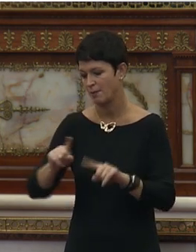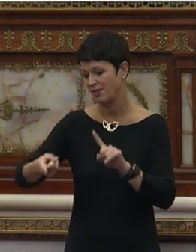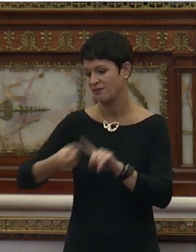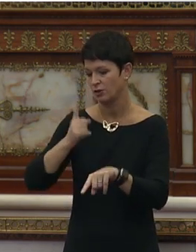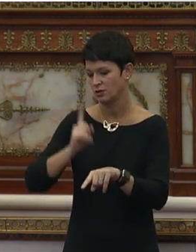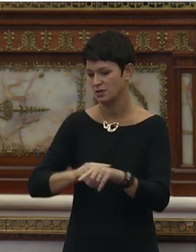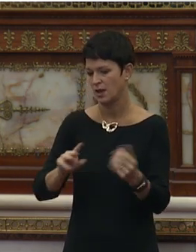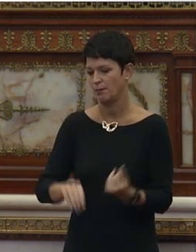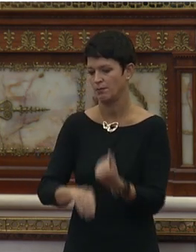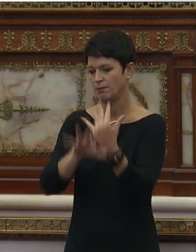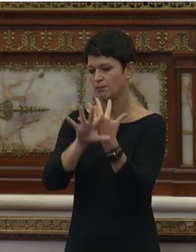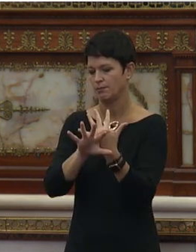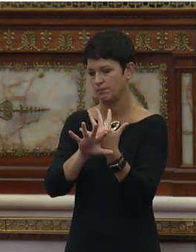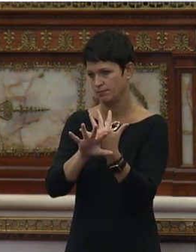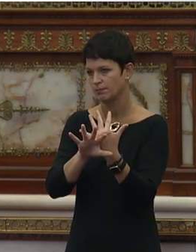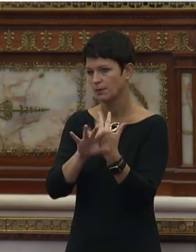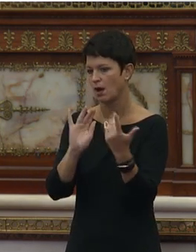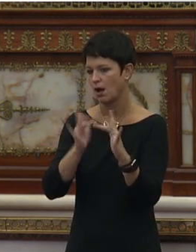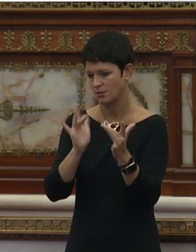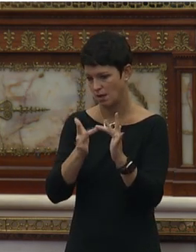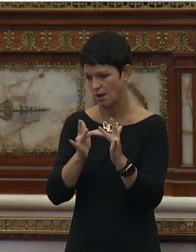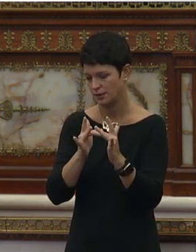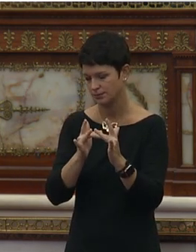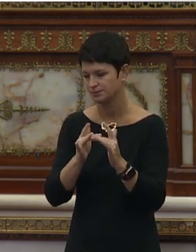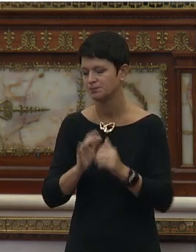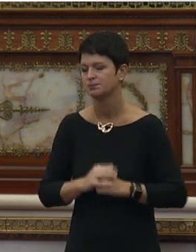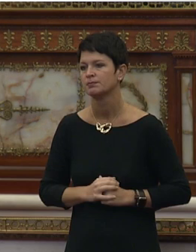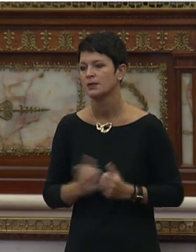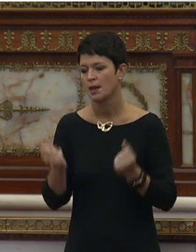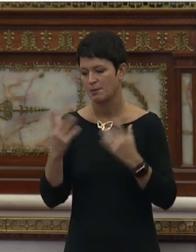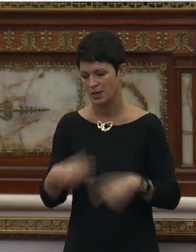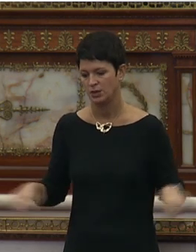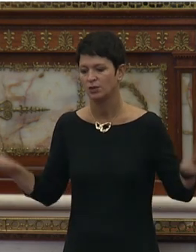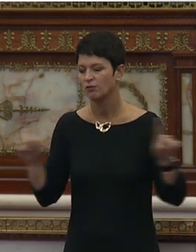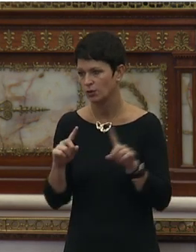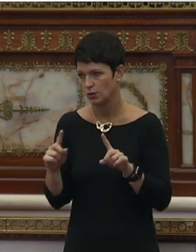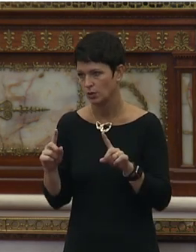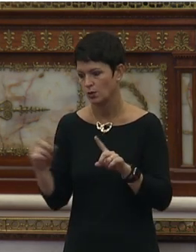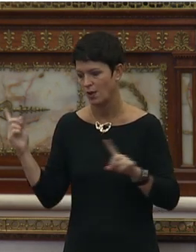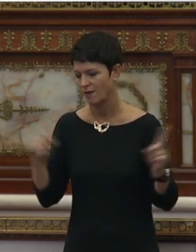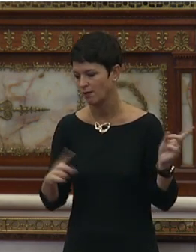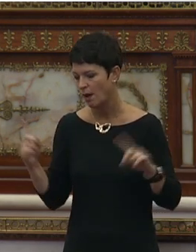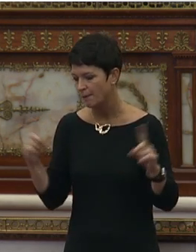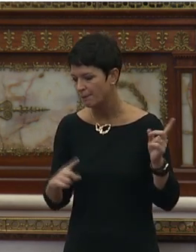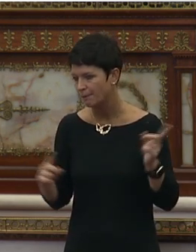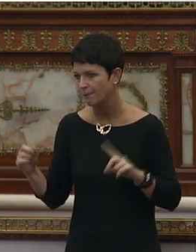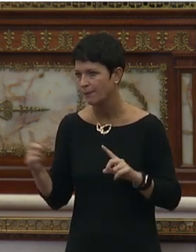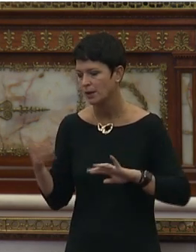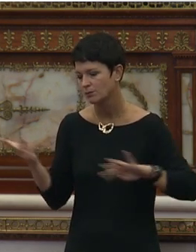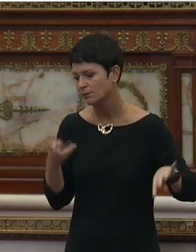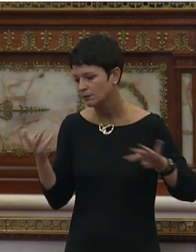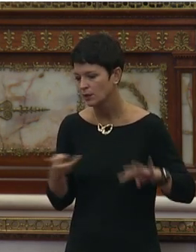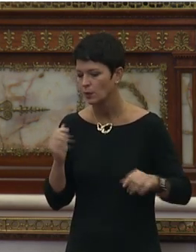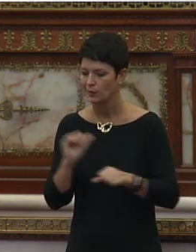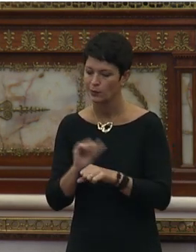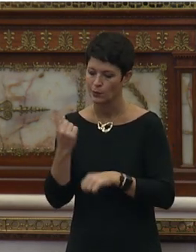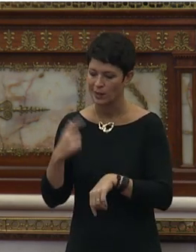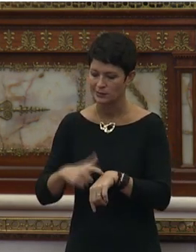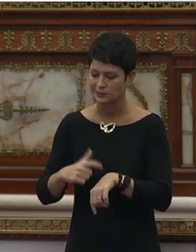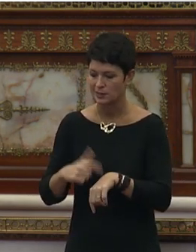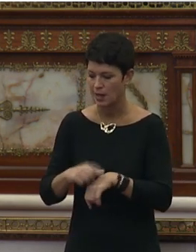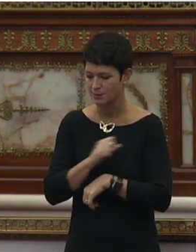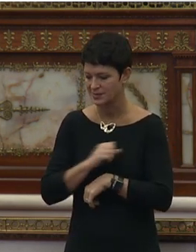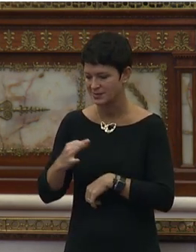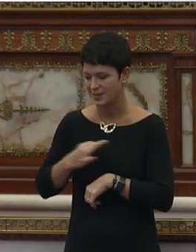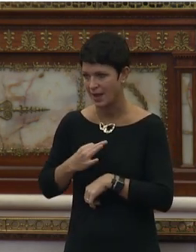first virtual boot camp. Many of you have come through, whether you were at one point a